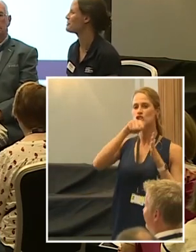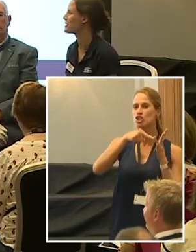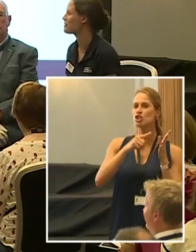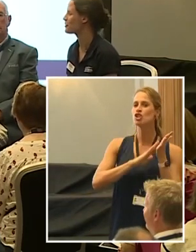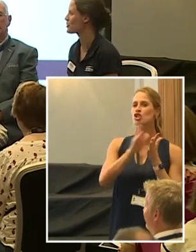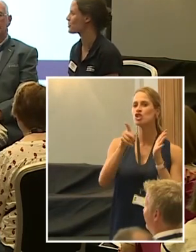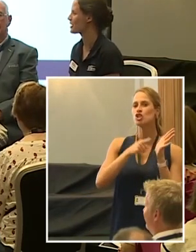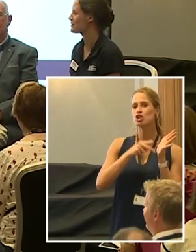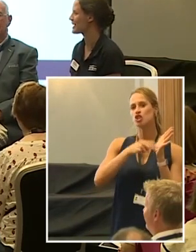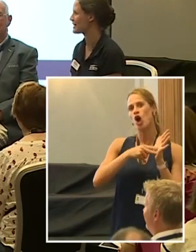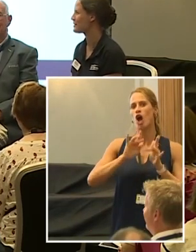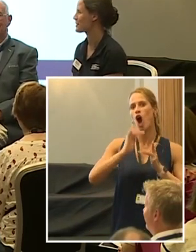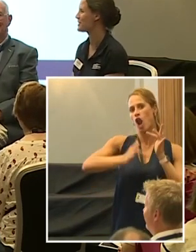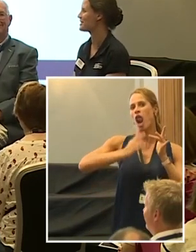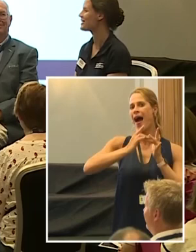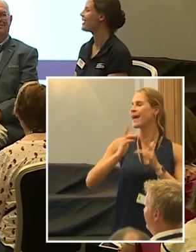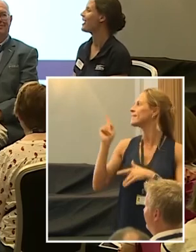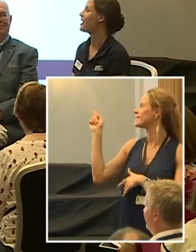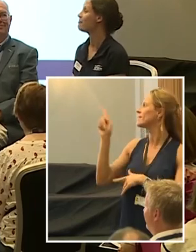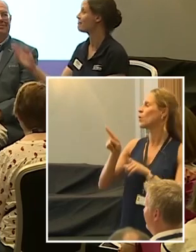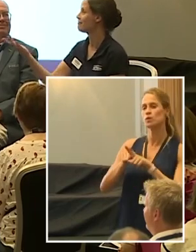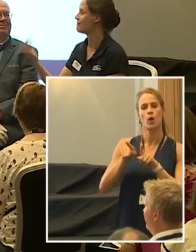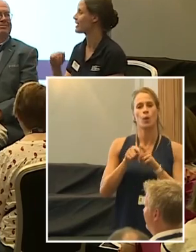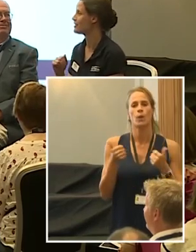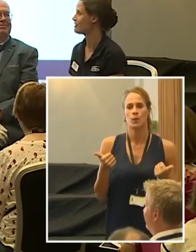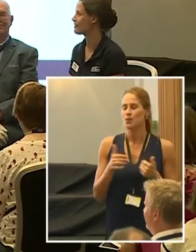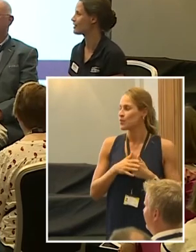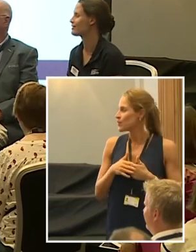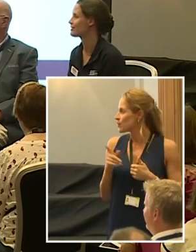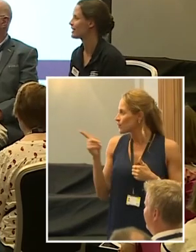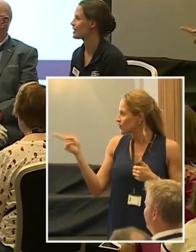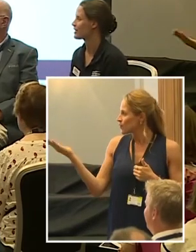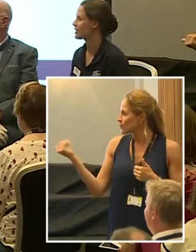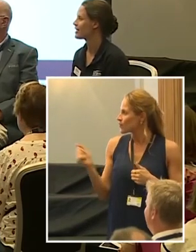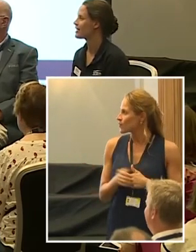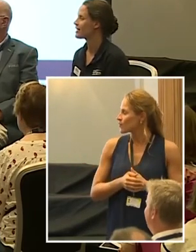the moment, for taking those questions. Matt, do you have a...